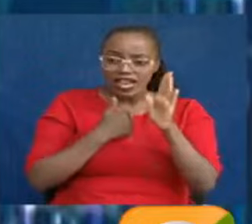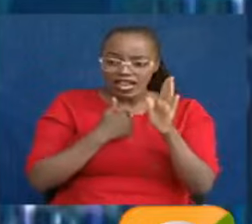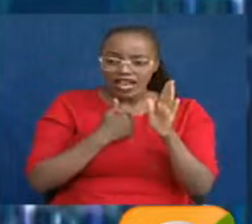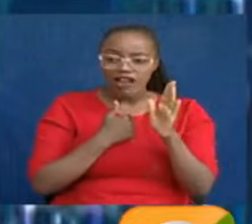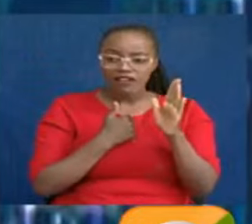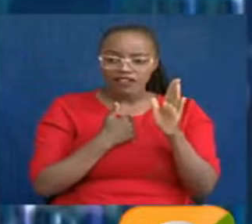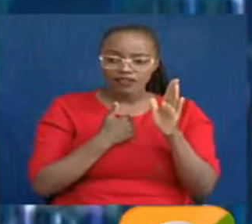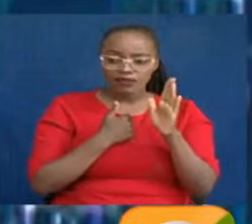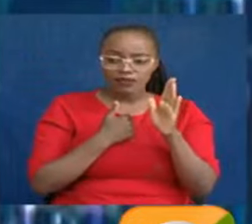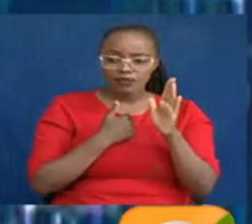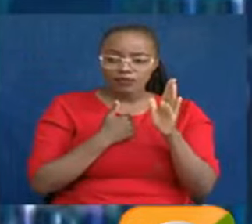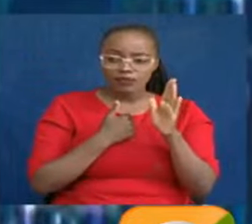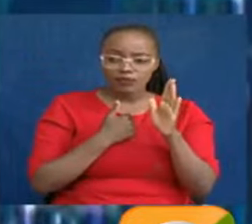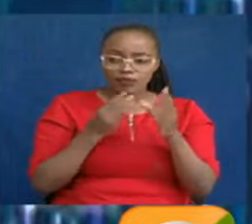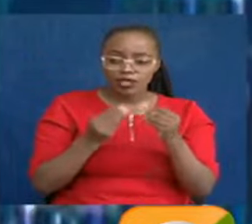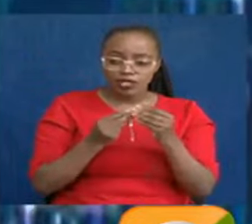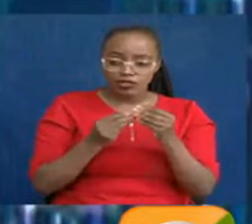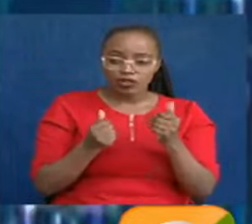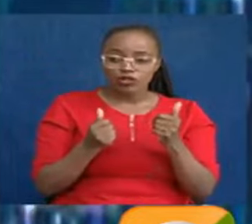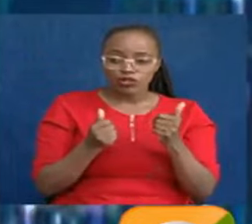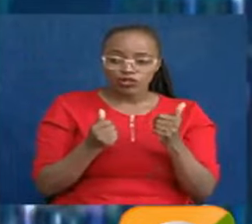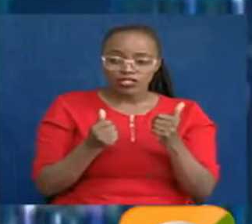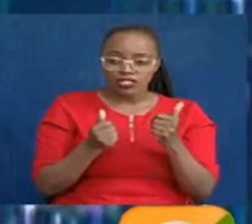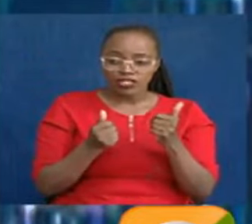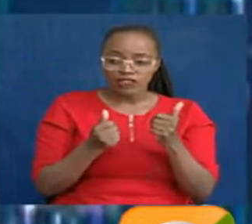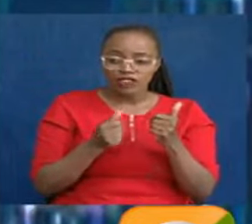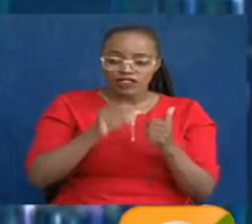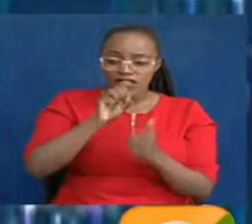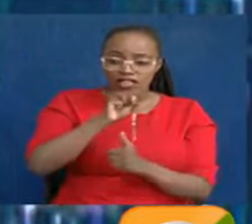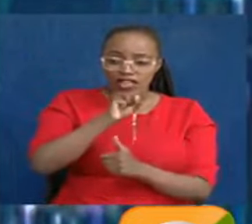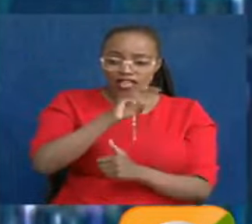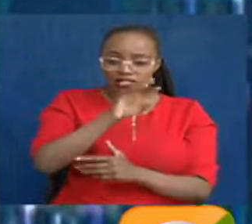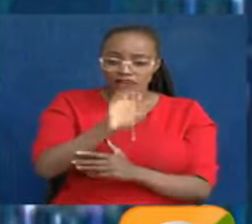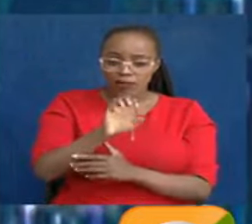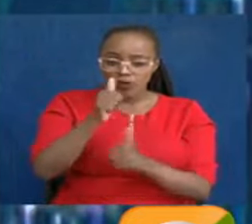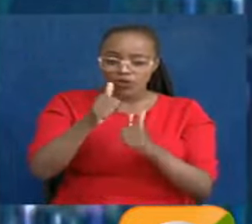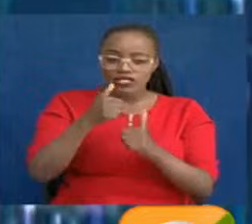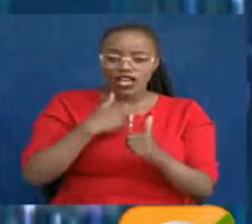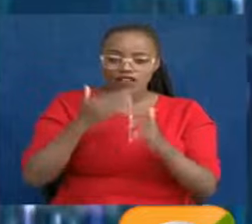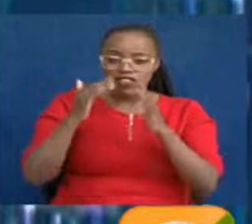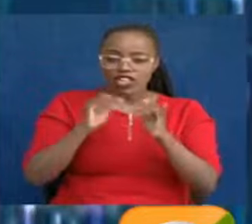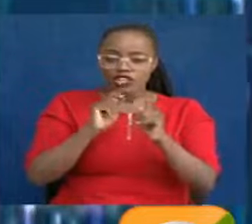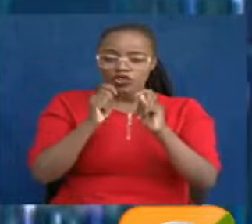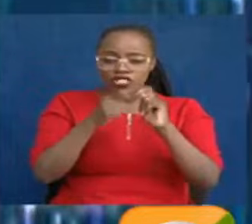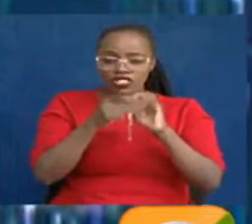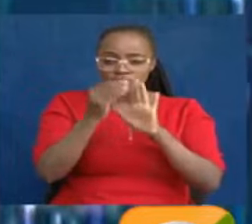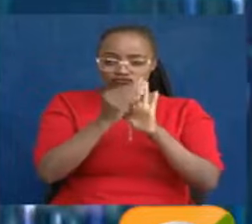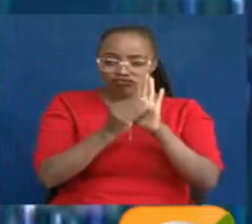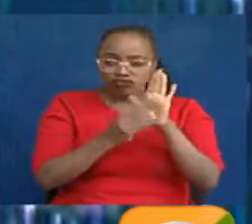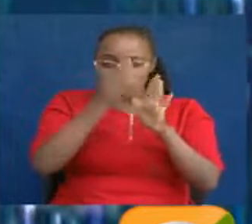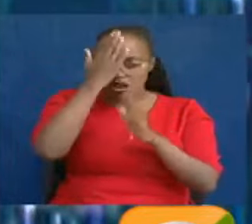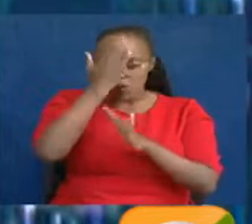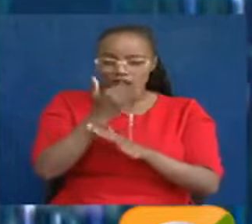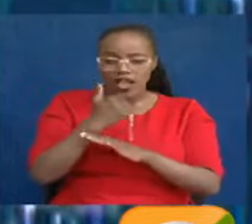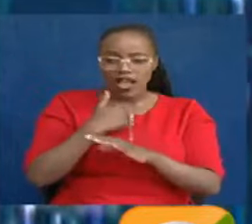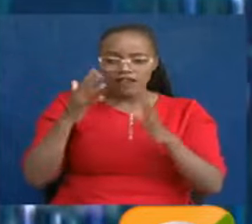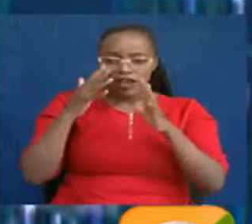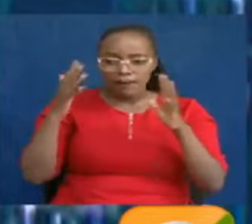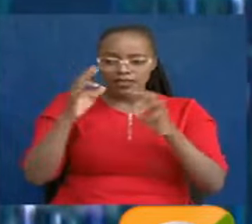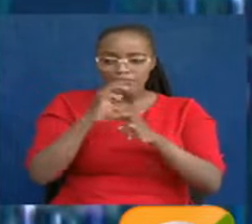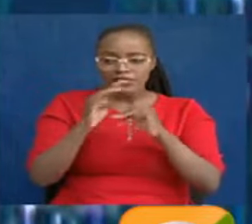when we roll out that solution, that's where the SMEs, along the value chain will be affected, because you require certain